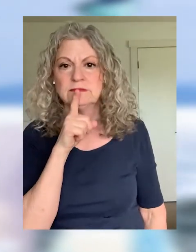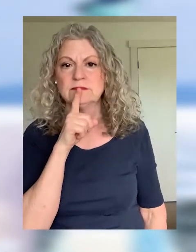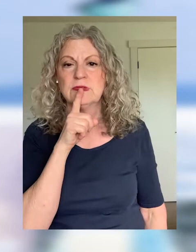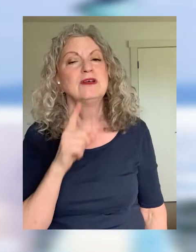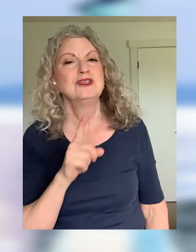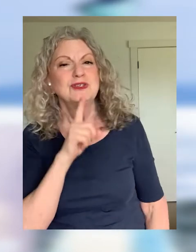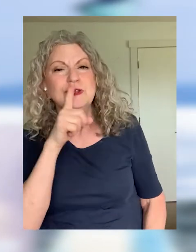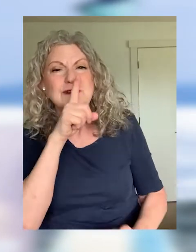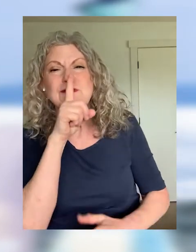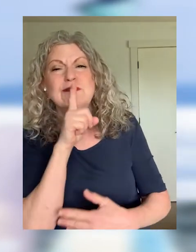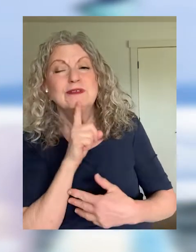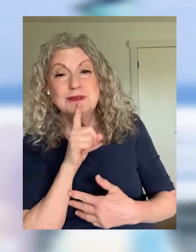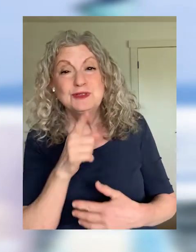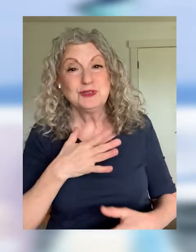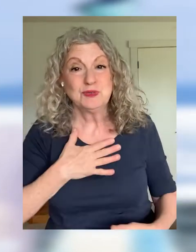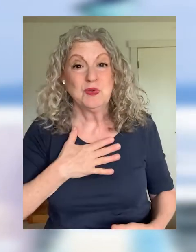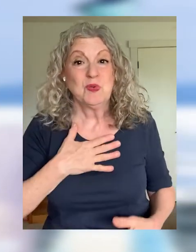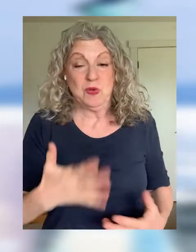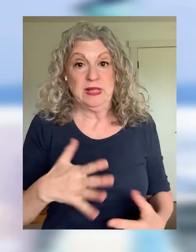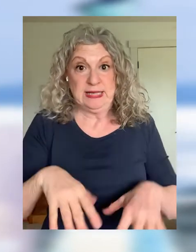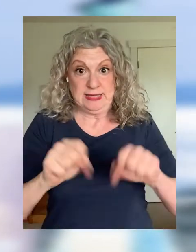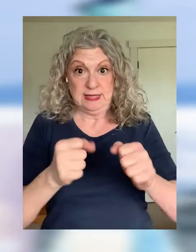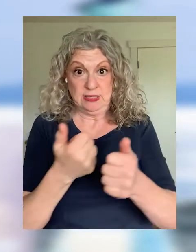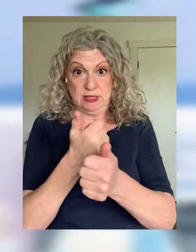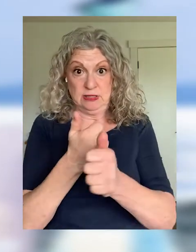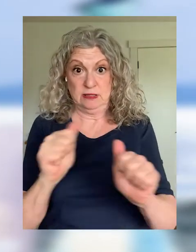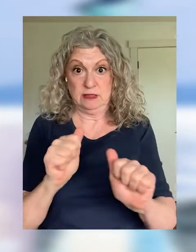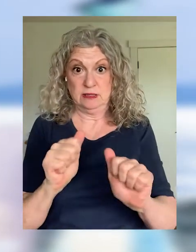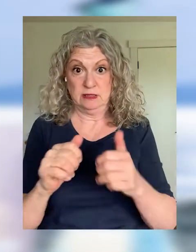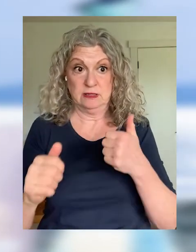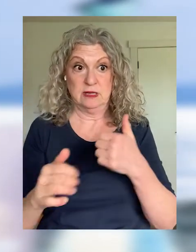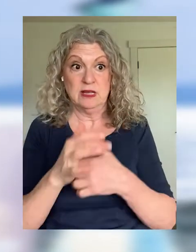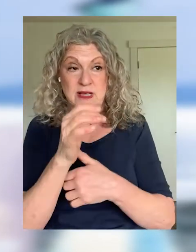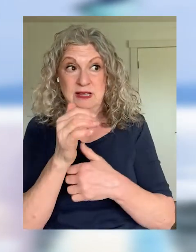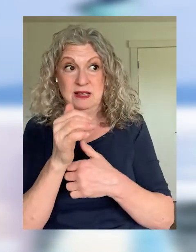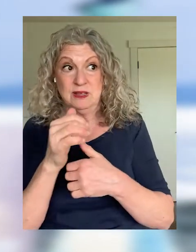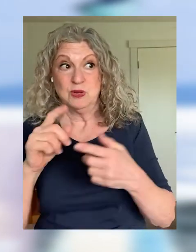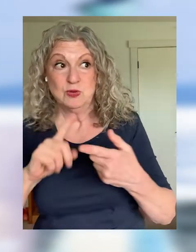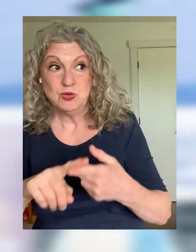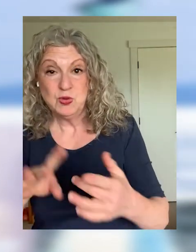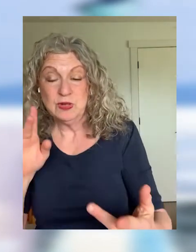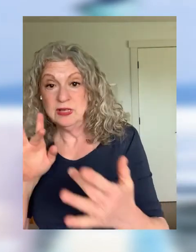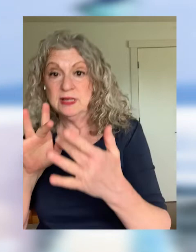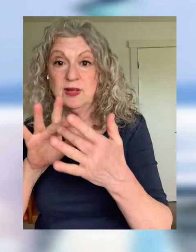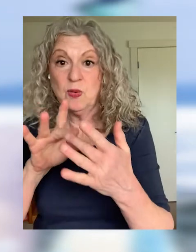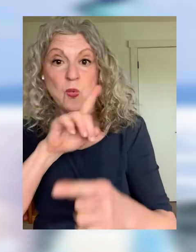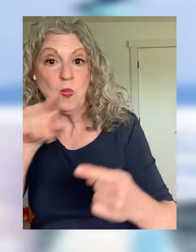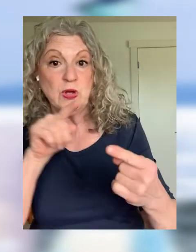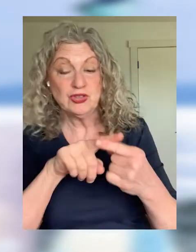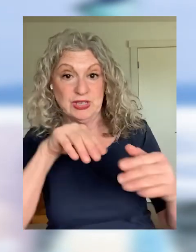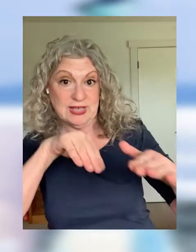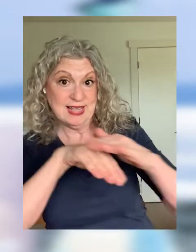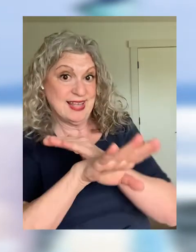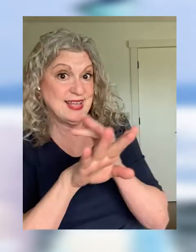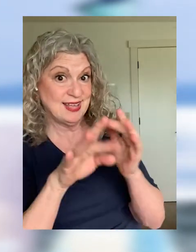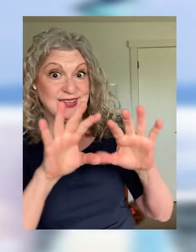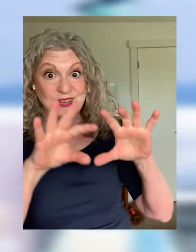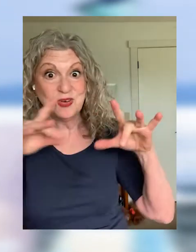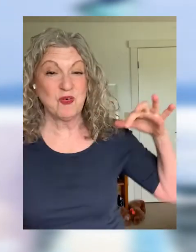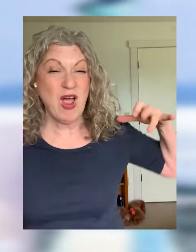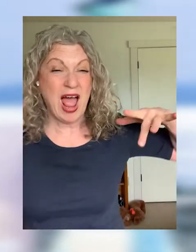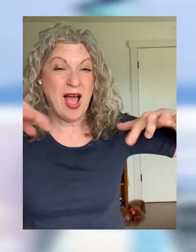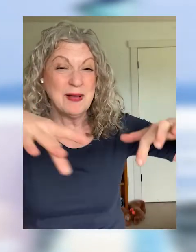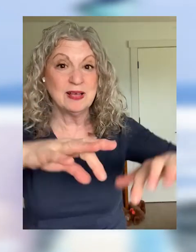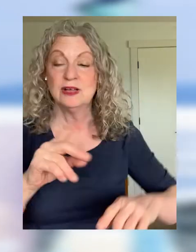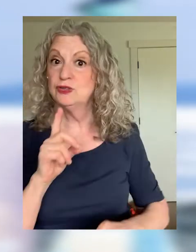She is so lonely, in fact, that she is willing to risk everything just to connect again. In this moment, when she enters a crowd and touches